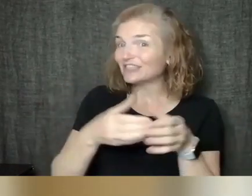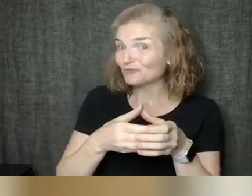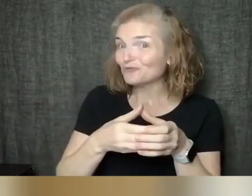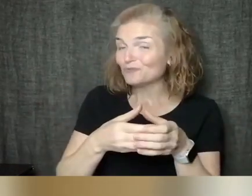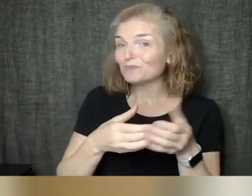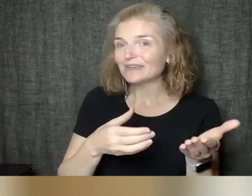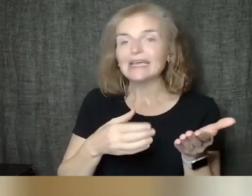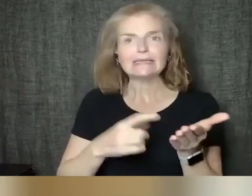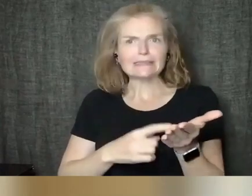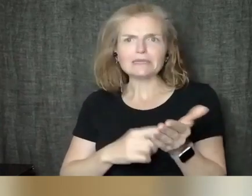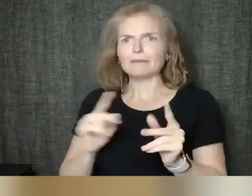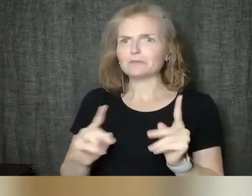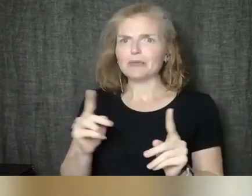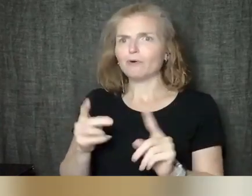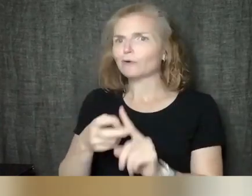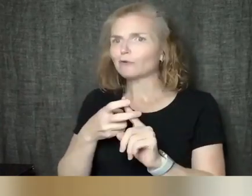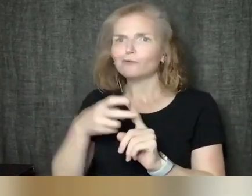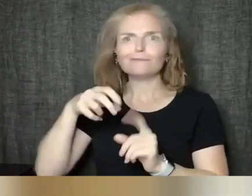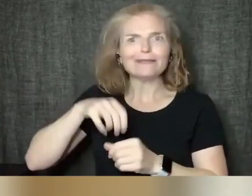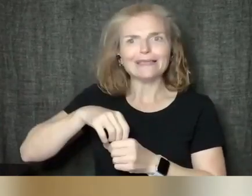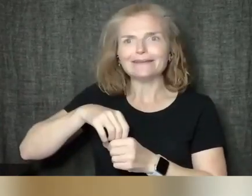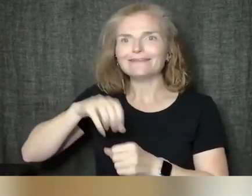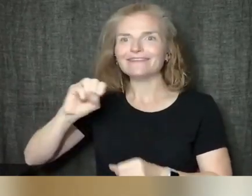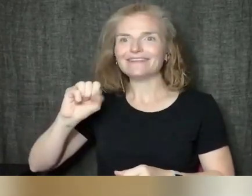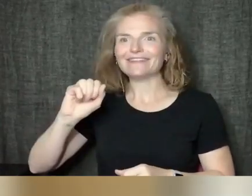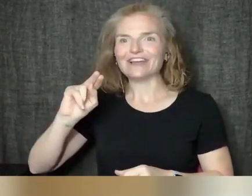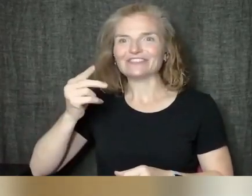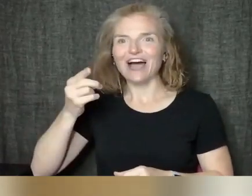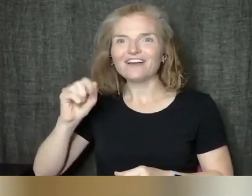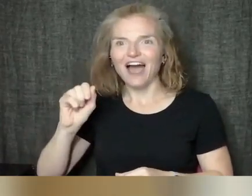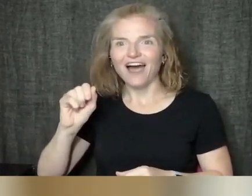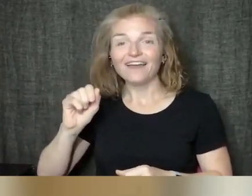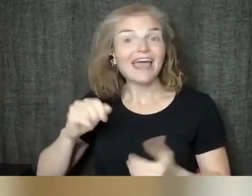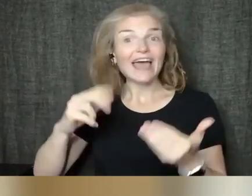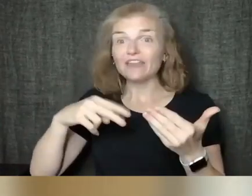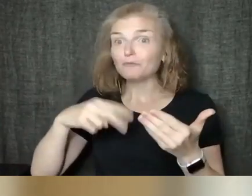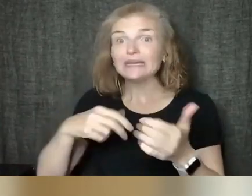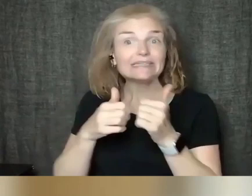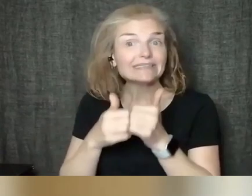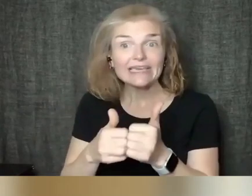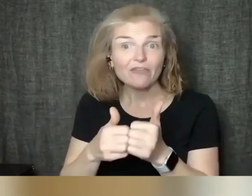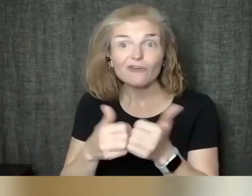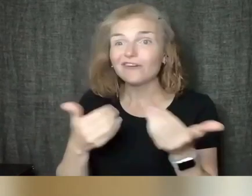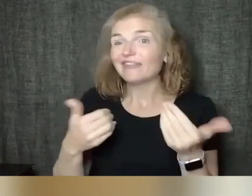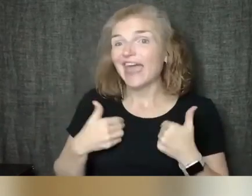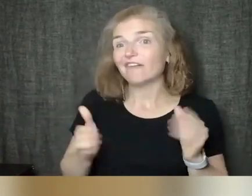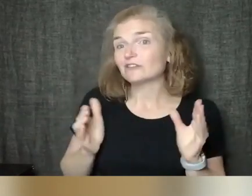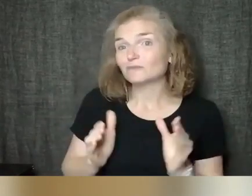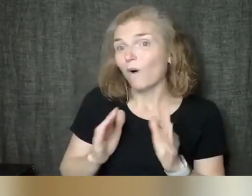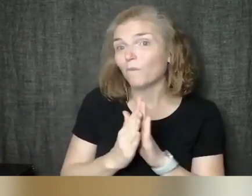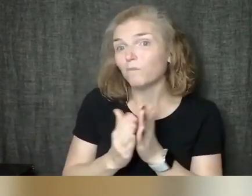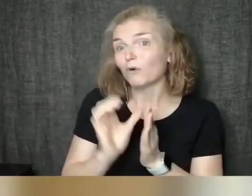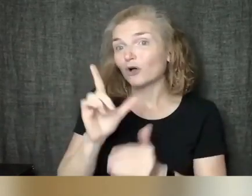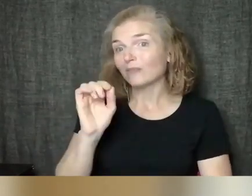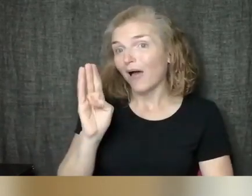people in my Sangha and ask, does anybody want to read this together, and get 10 people for a mini book club and just work